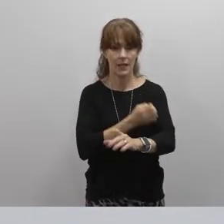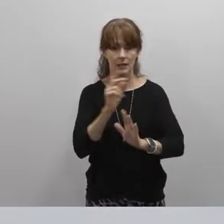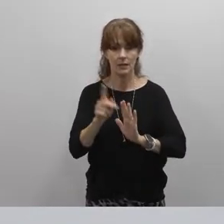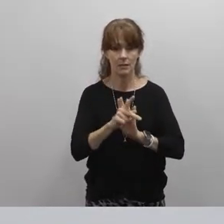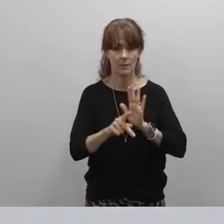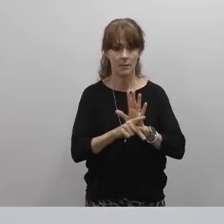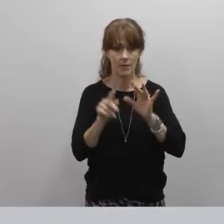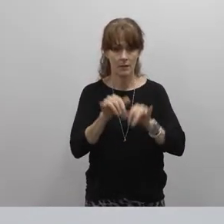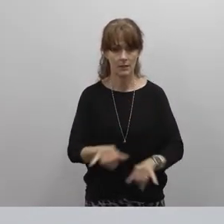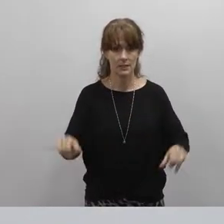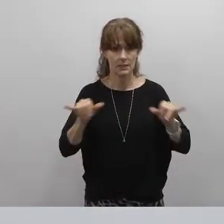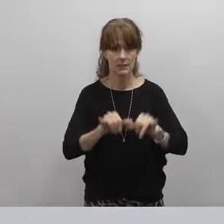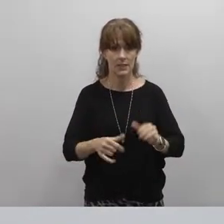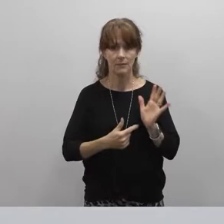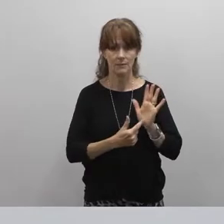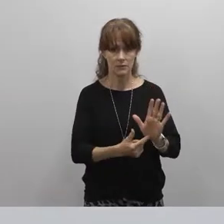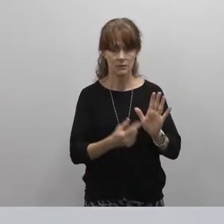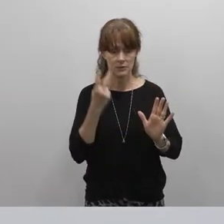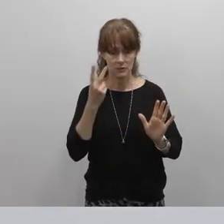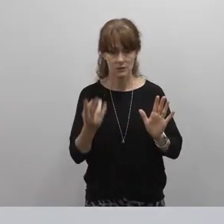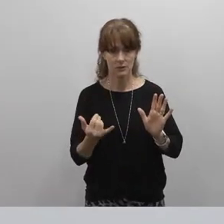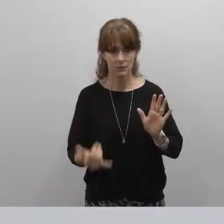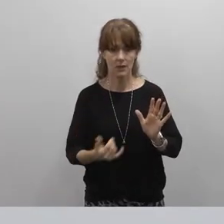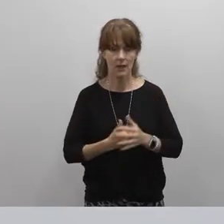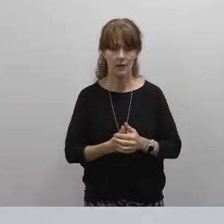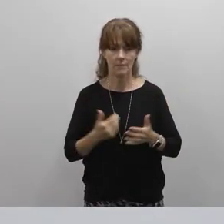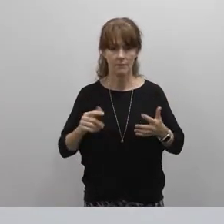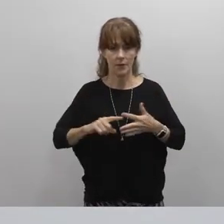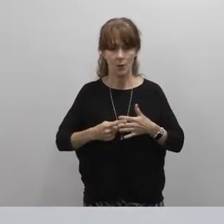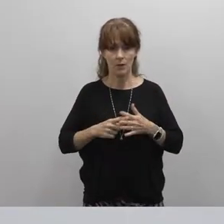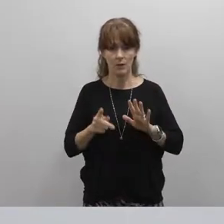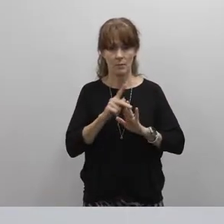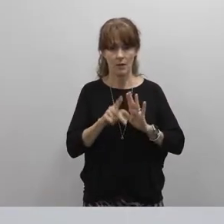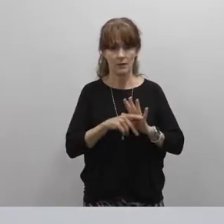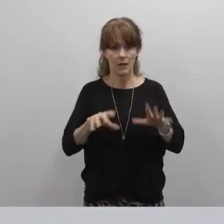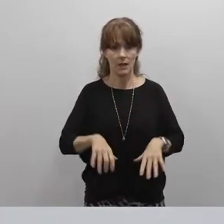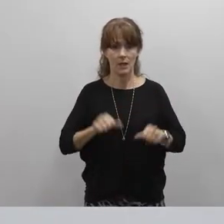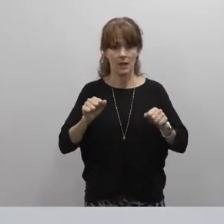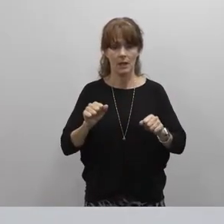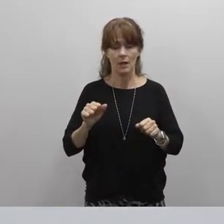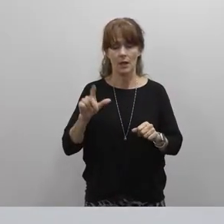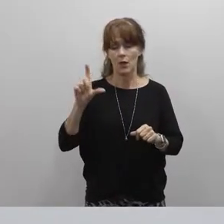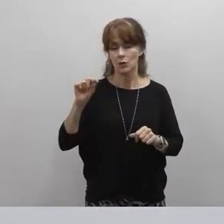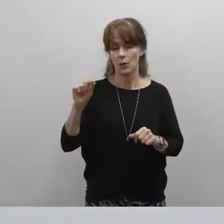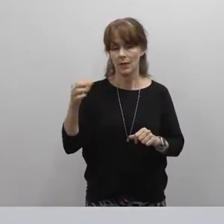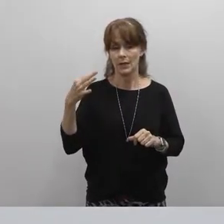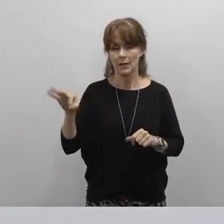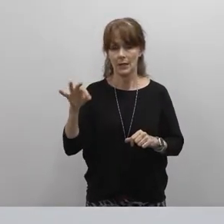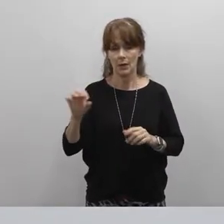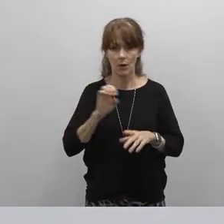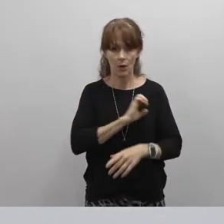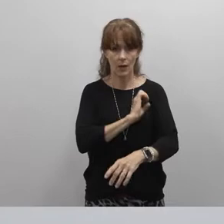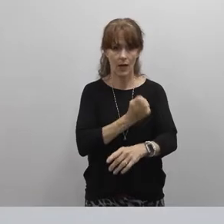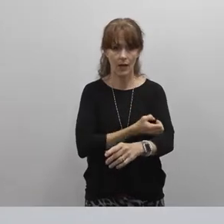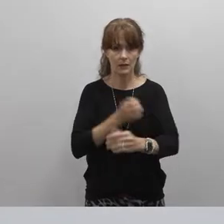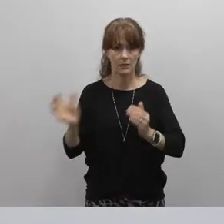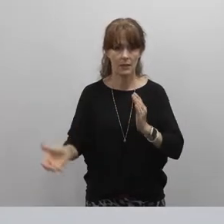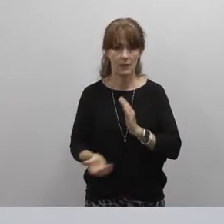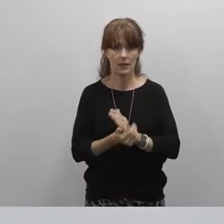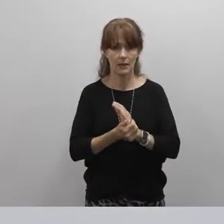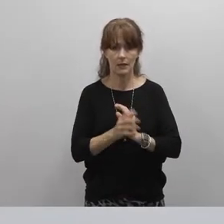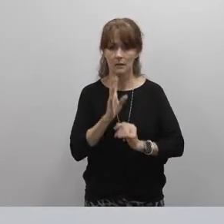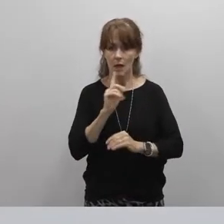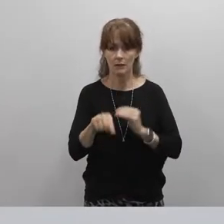the same as it presented today. Neither the original policy adopted in November 2019 nor today's energy addendum address